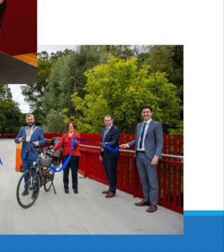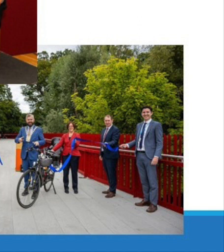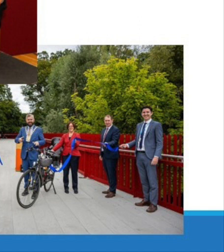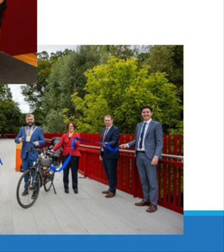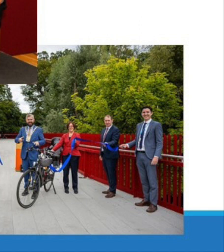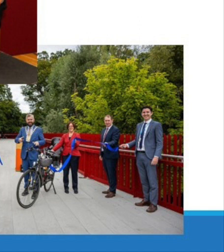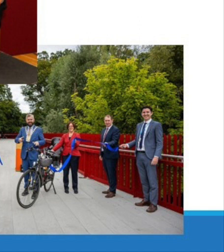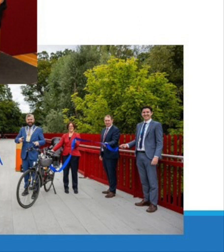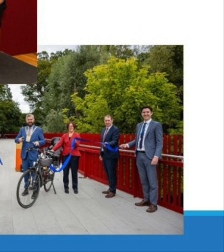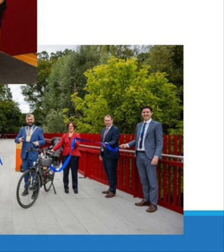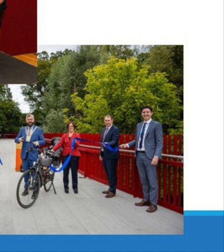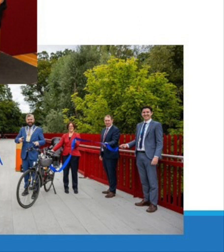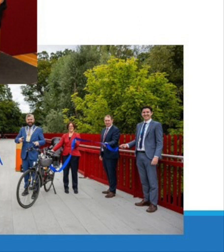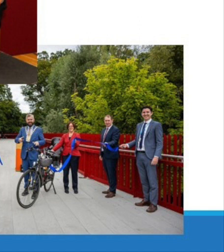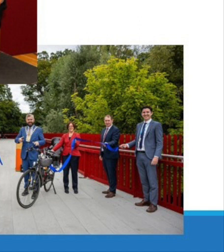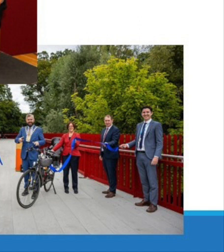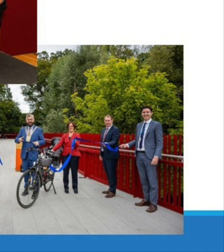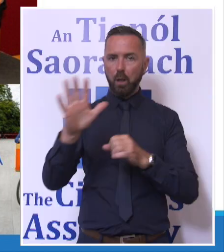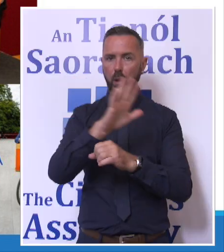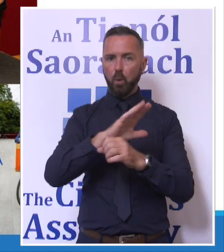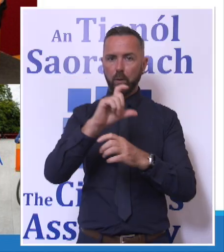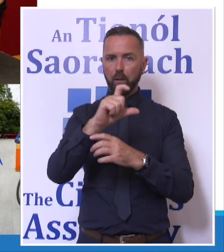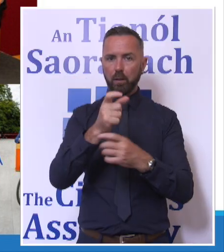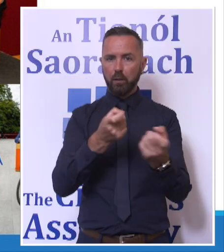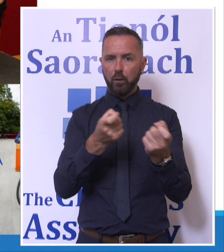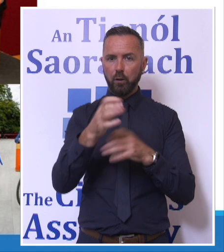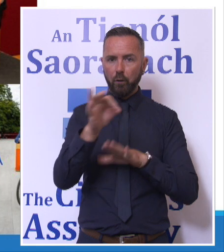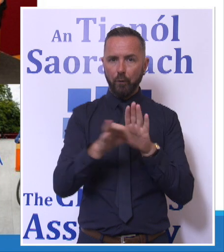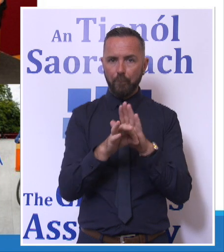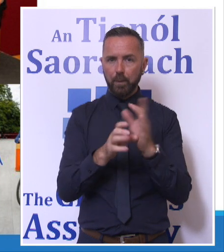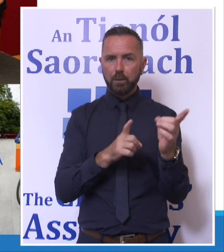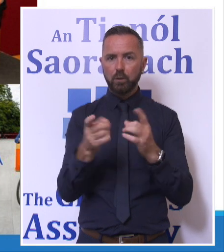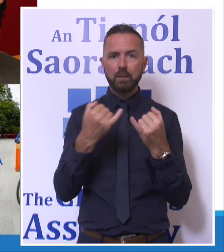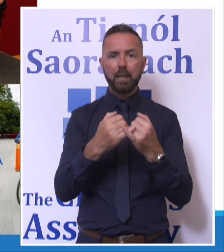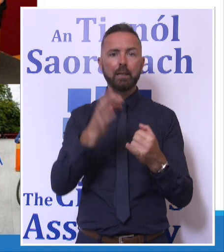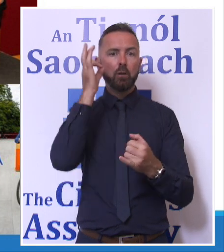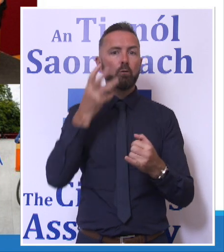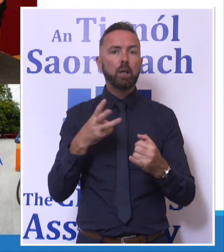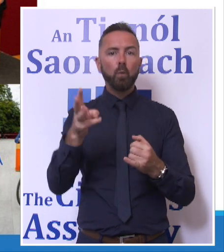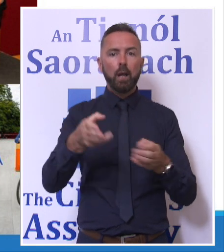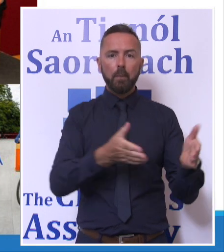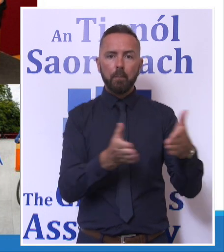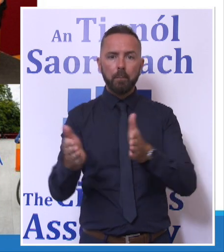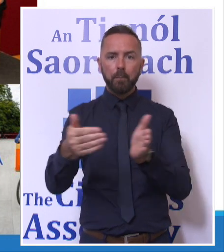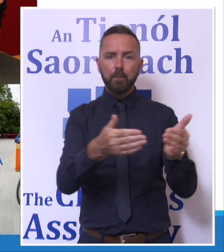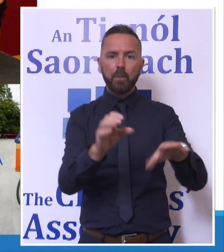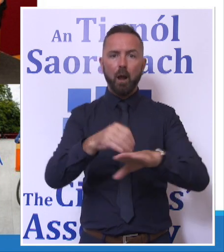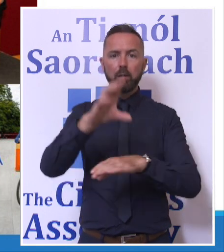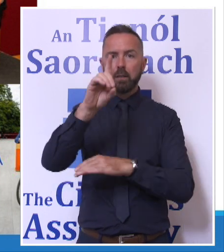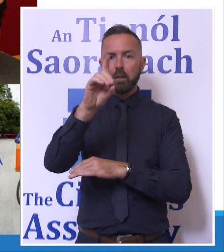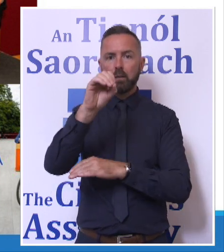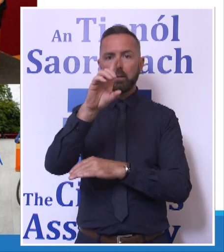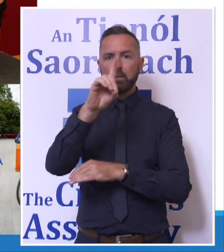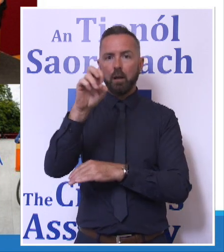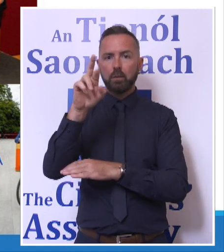as well of what local government does as well, I think. The Dodder Greenway is a significant piece of infrastructure that was opened recently in South